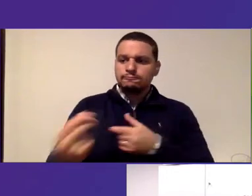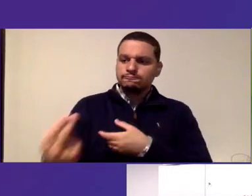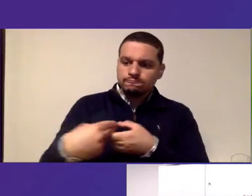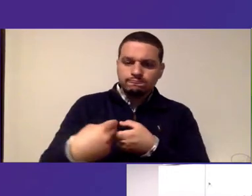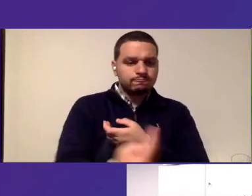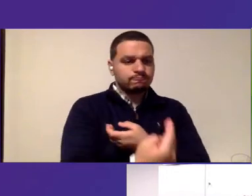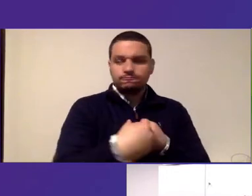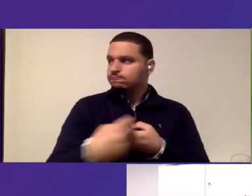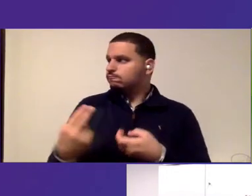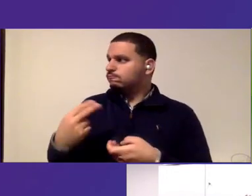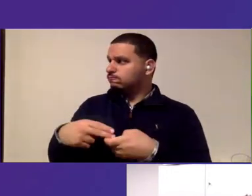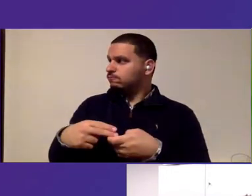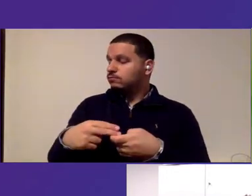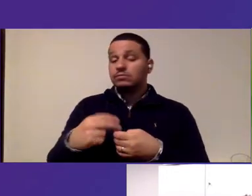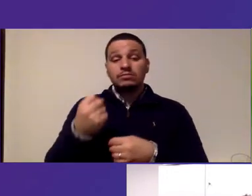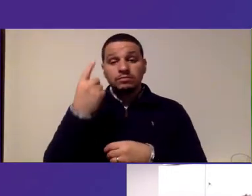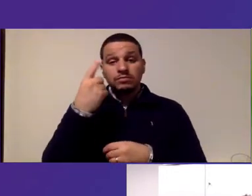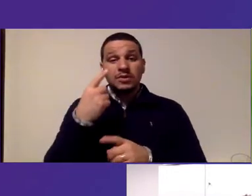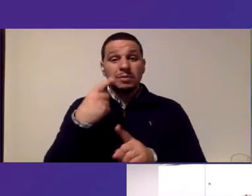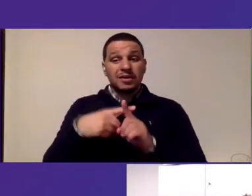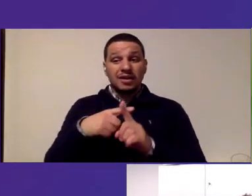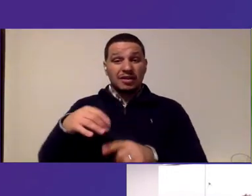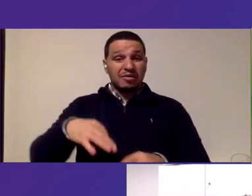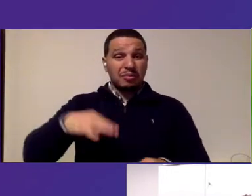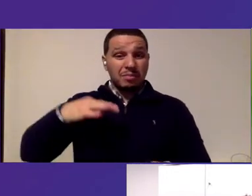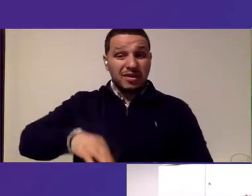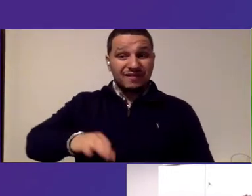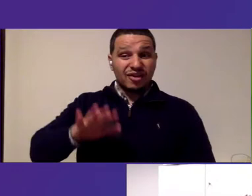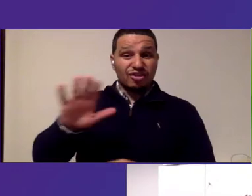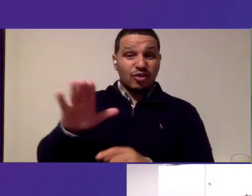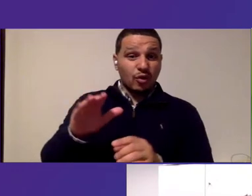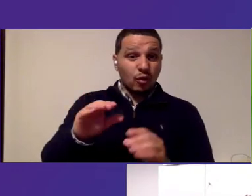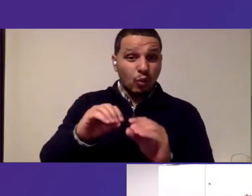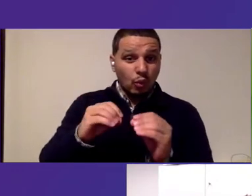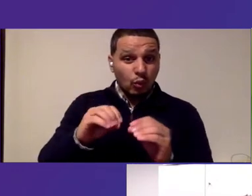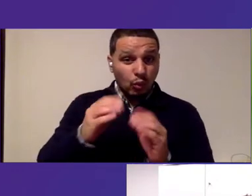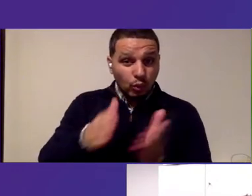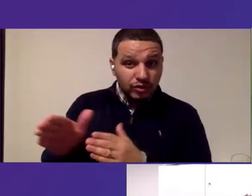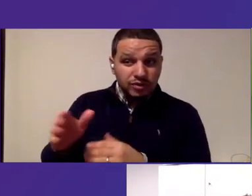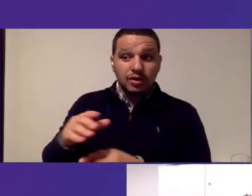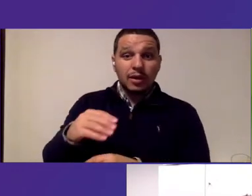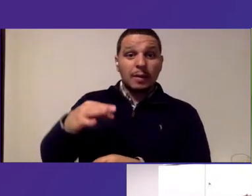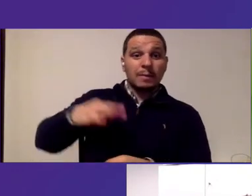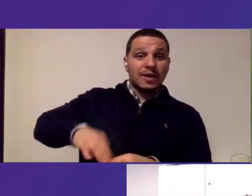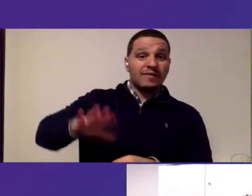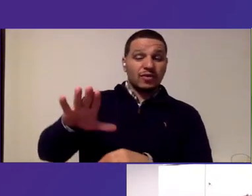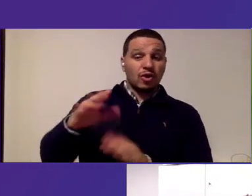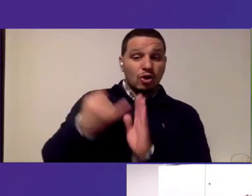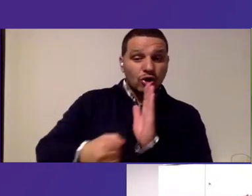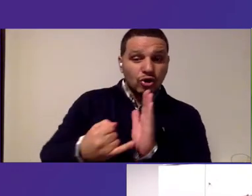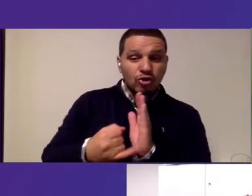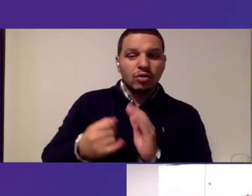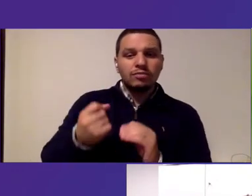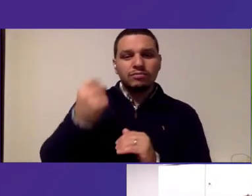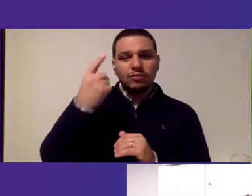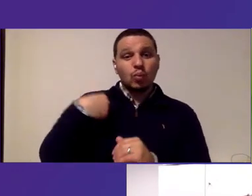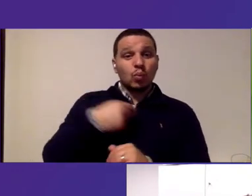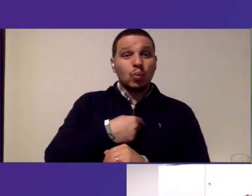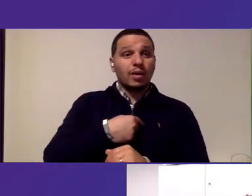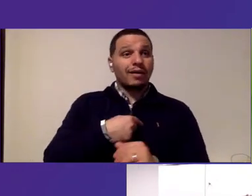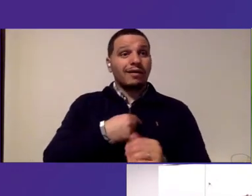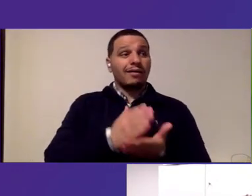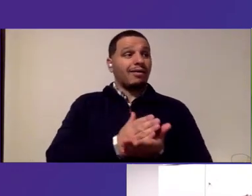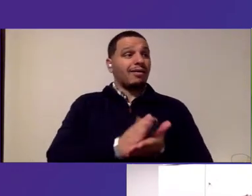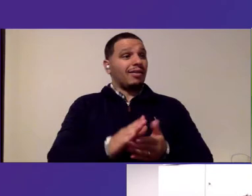worse, to benefit from their artistry, their organizing, and their labor in hopes that we might somehow be exempt from the